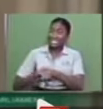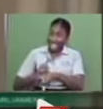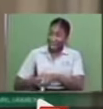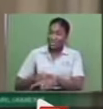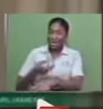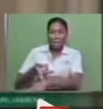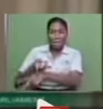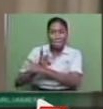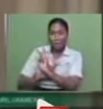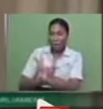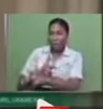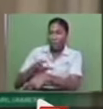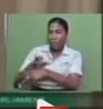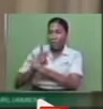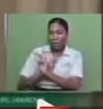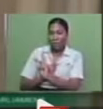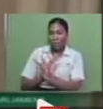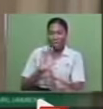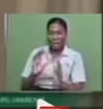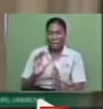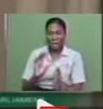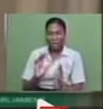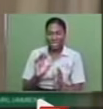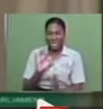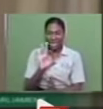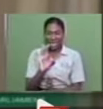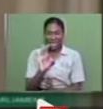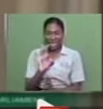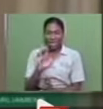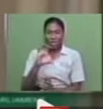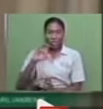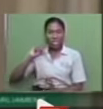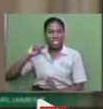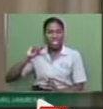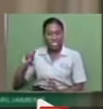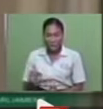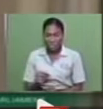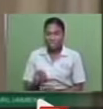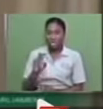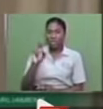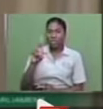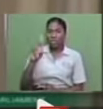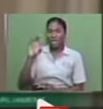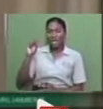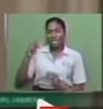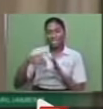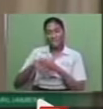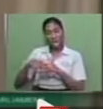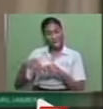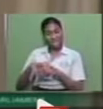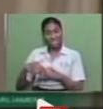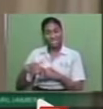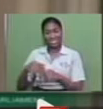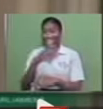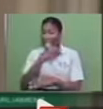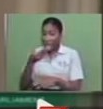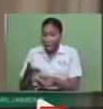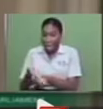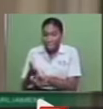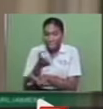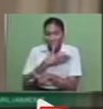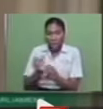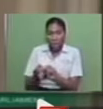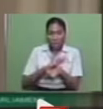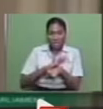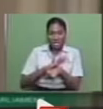times to the tune of about 900,000 US dollars. And before that, before COVID, they borrowed twice.